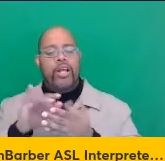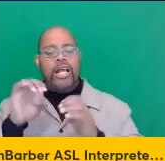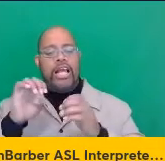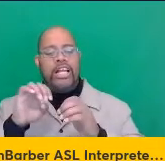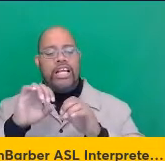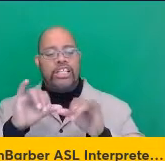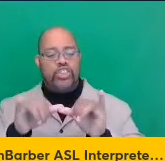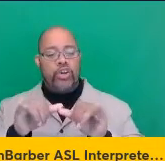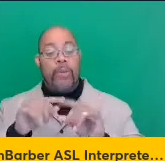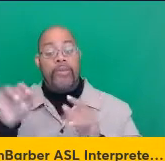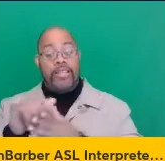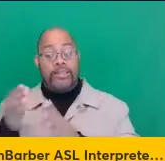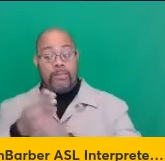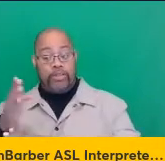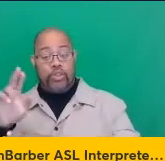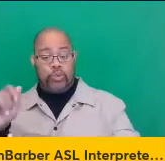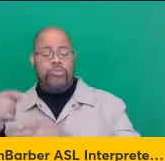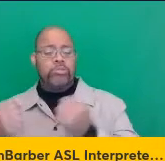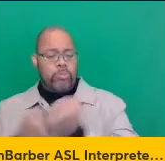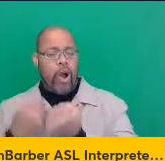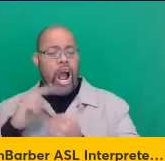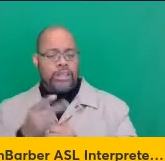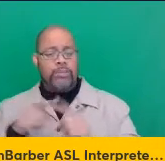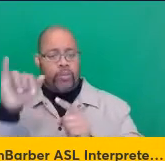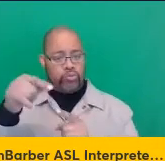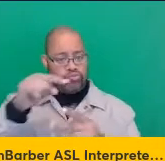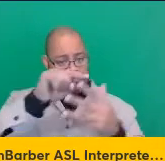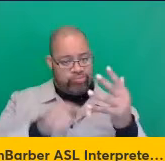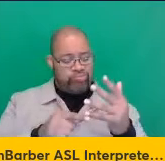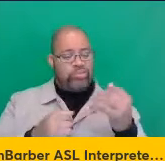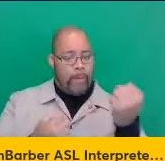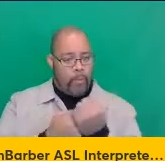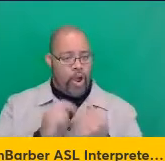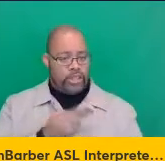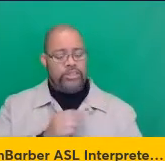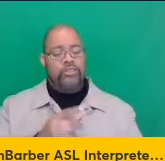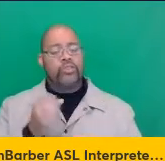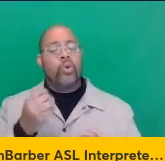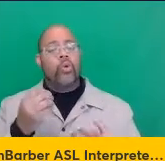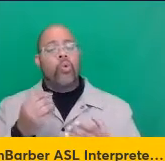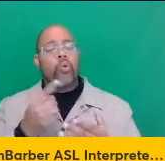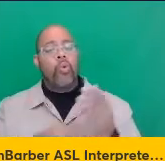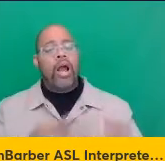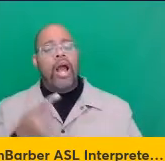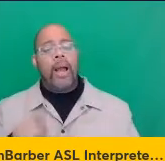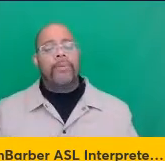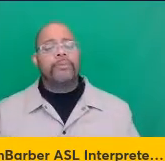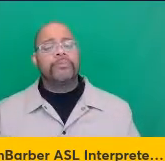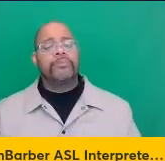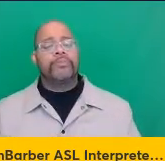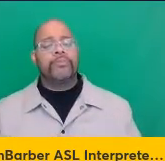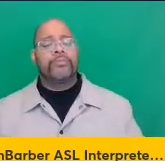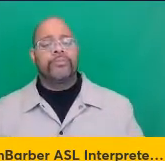other units, but these were the major units that supported it. So essentially what happened was that